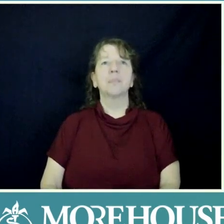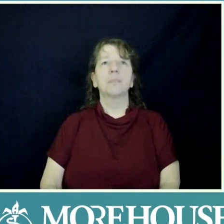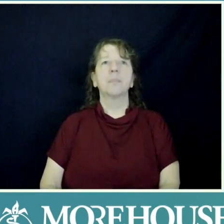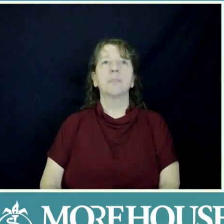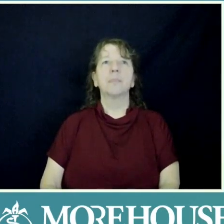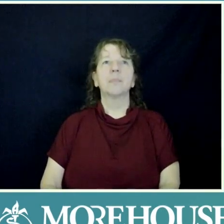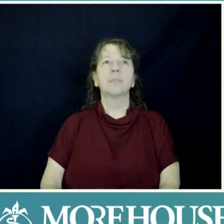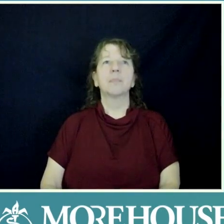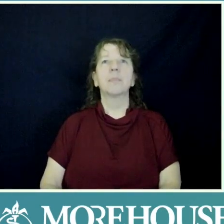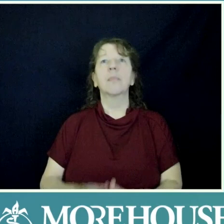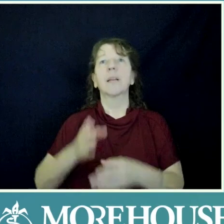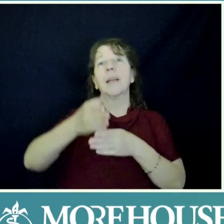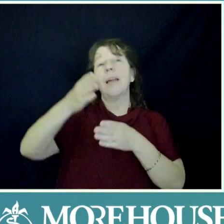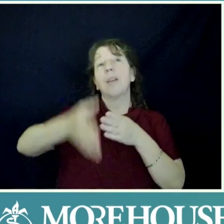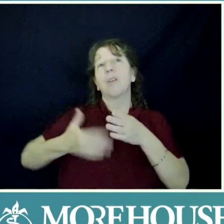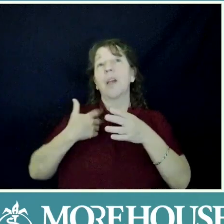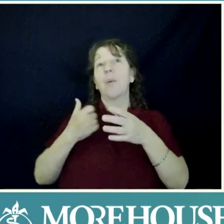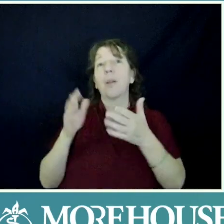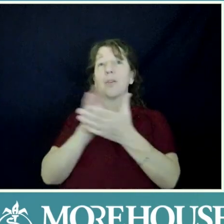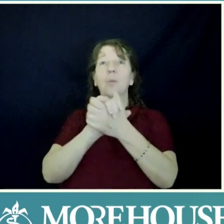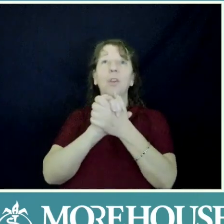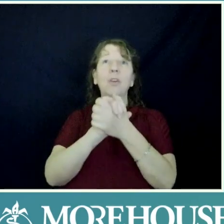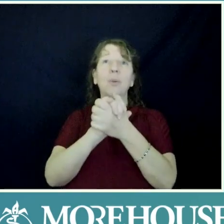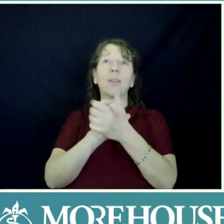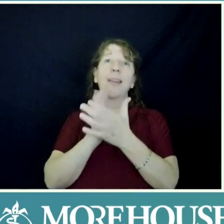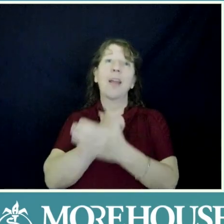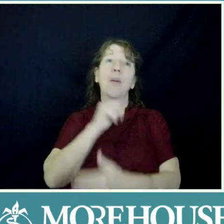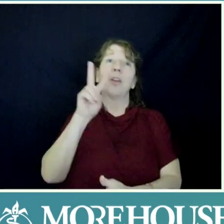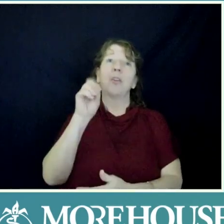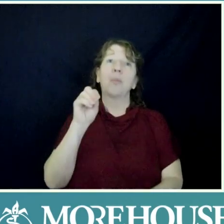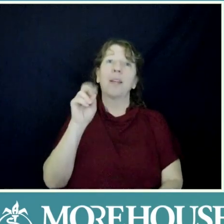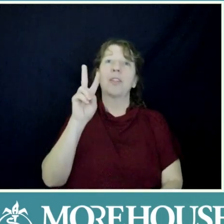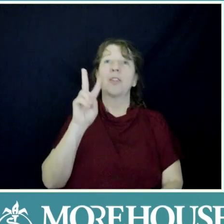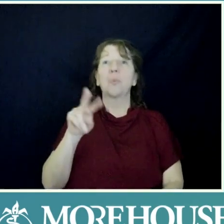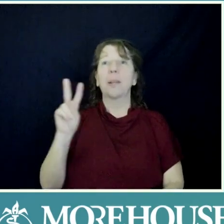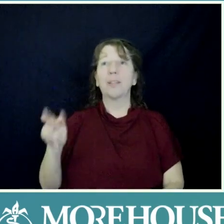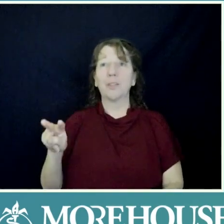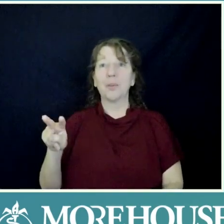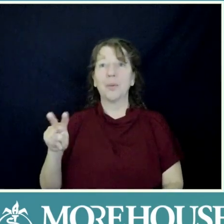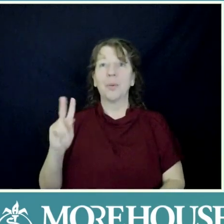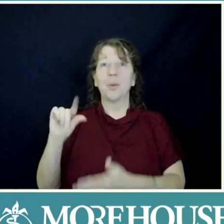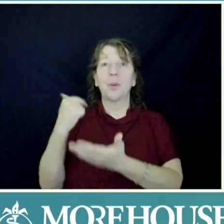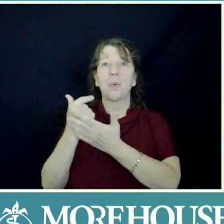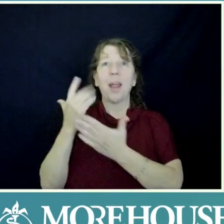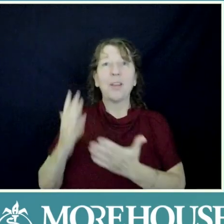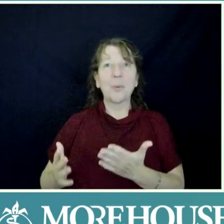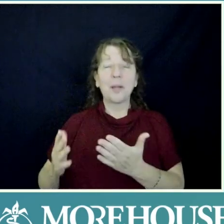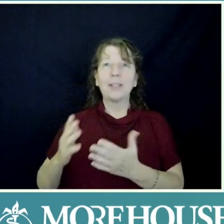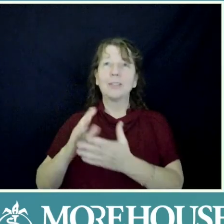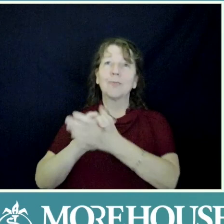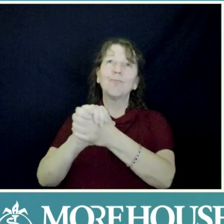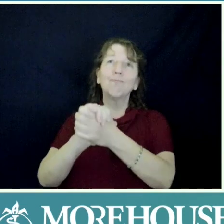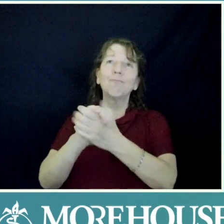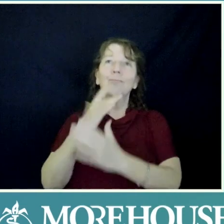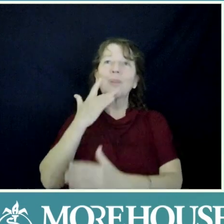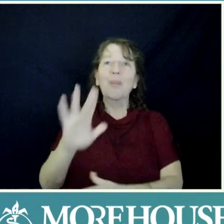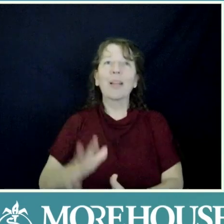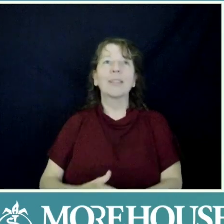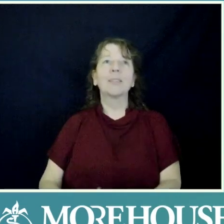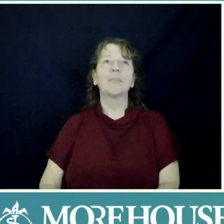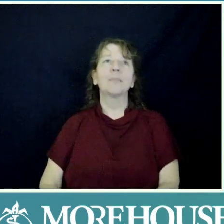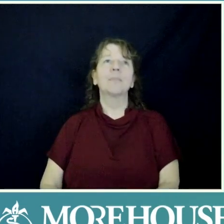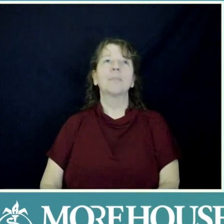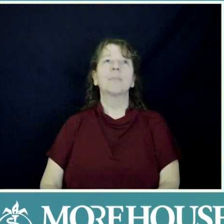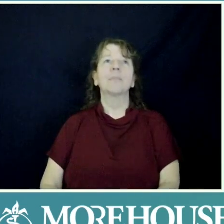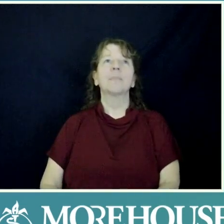In closing, I would like to congratulate our 2022 graduates and wish them well on their next steps. The